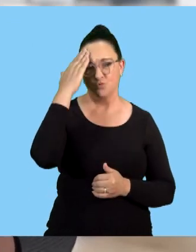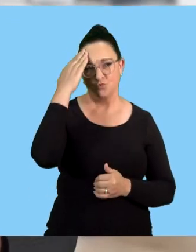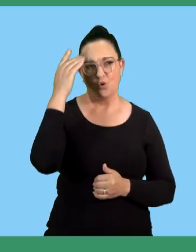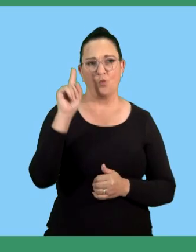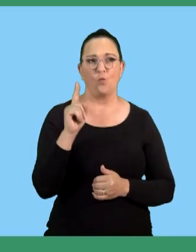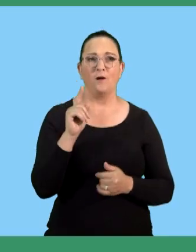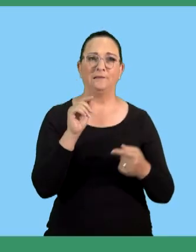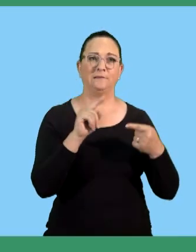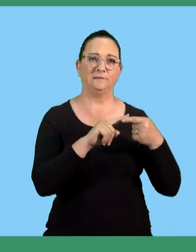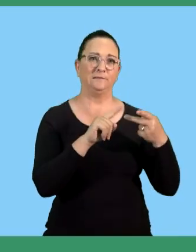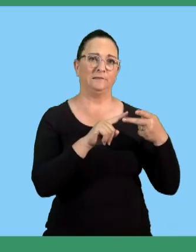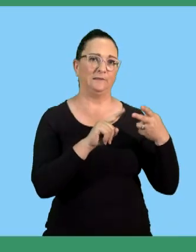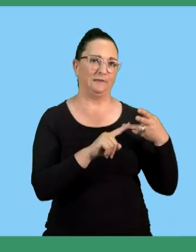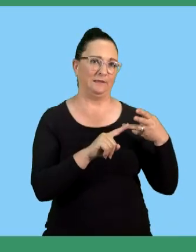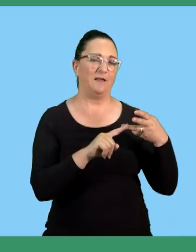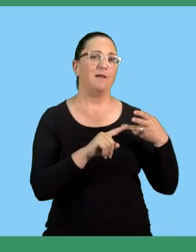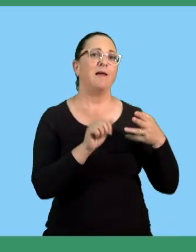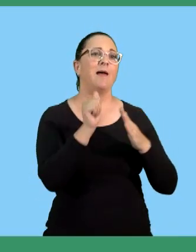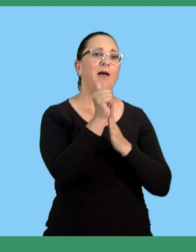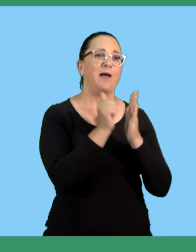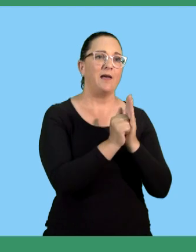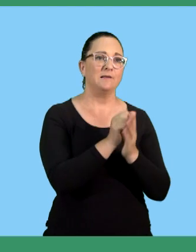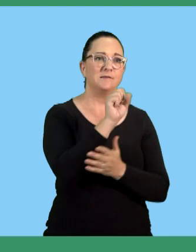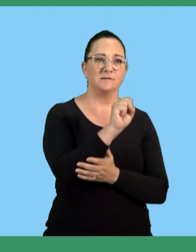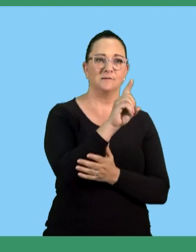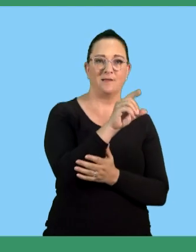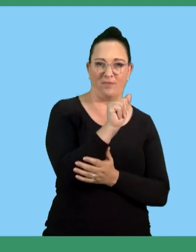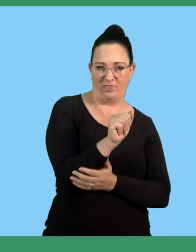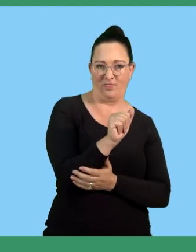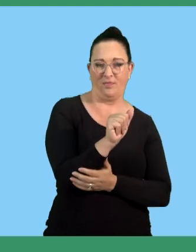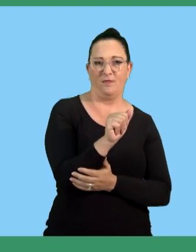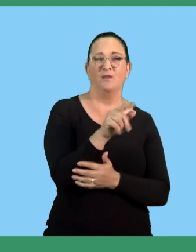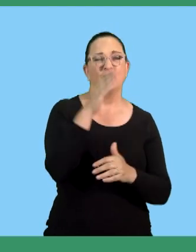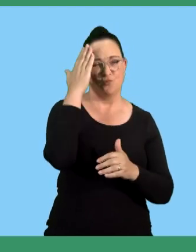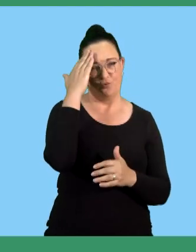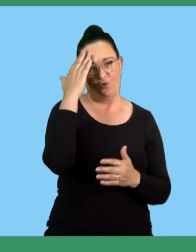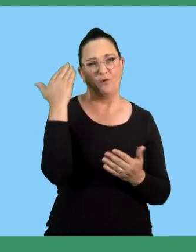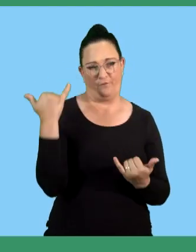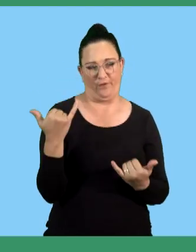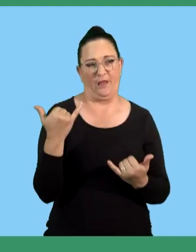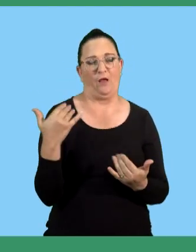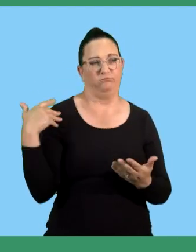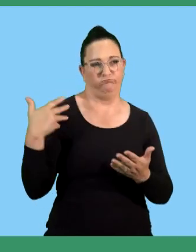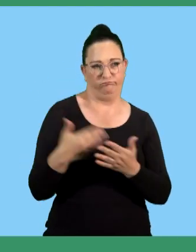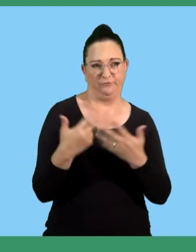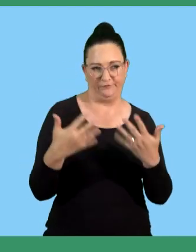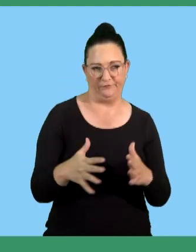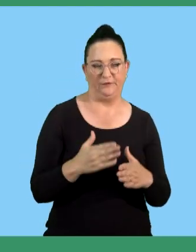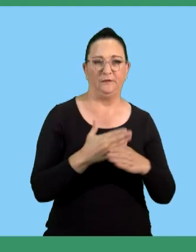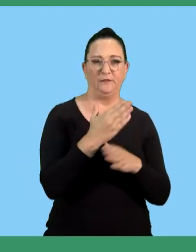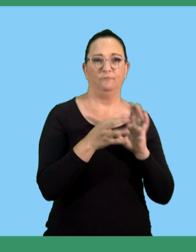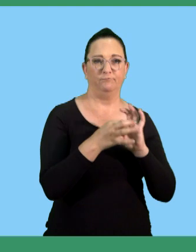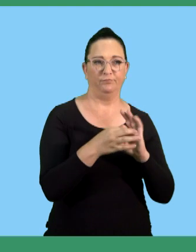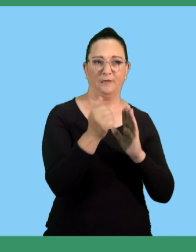should know the following or know the acts. Skills Development Act. By now you should know what Skills Development Act is all about, the